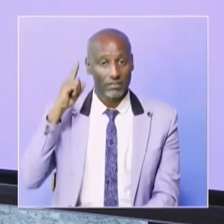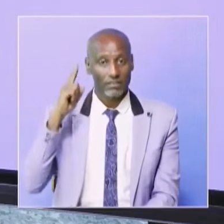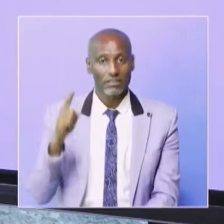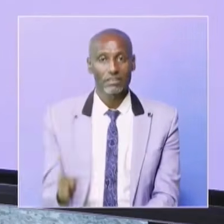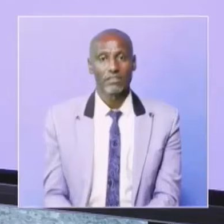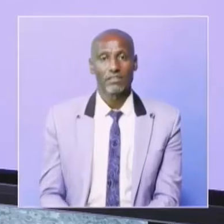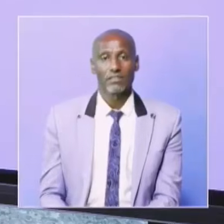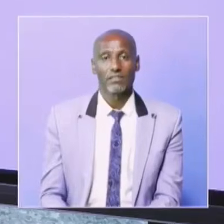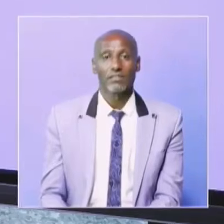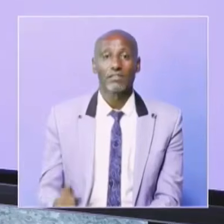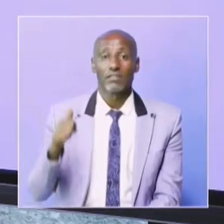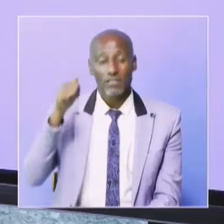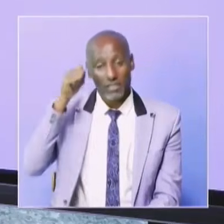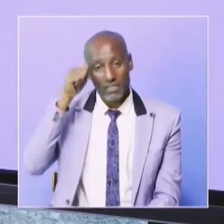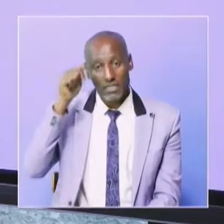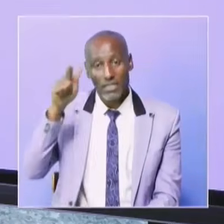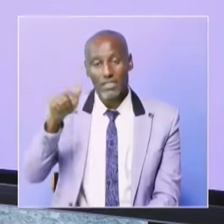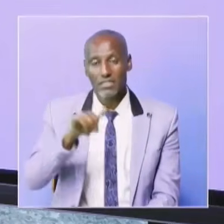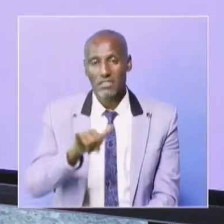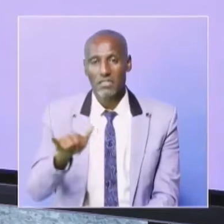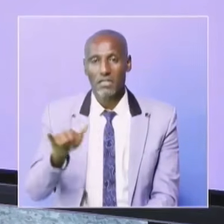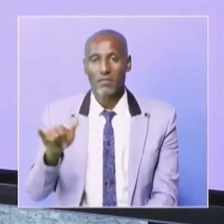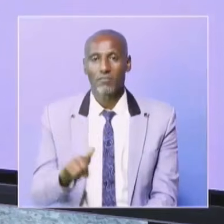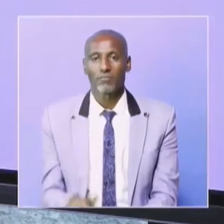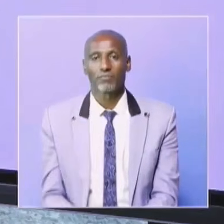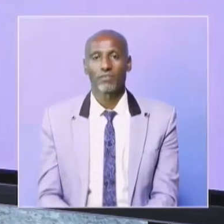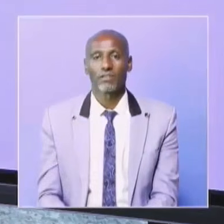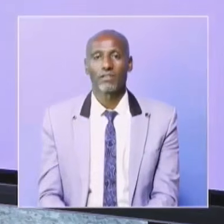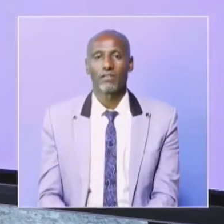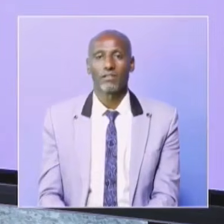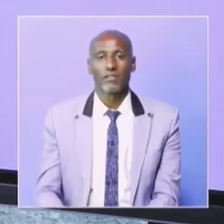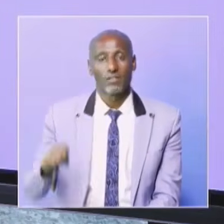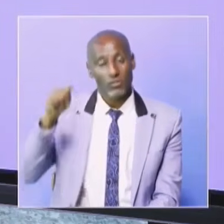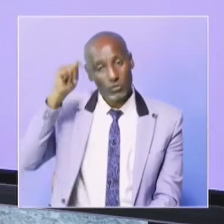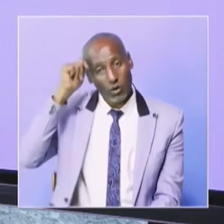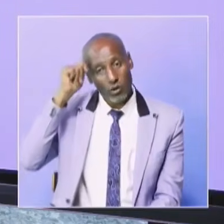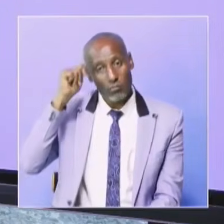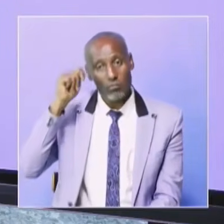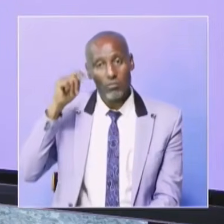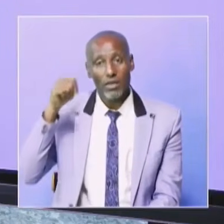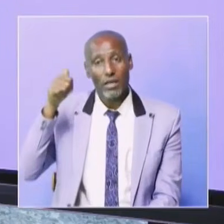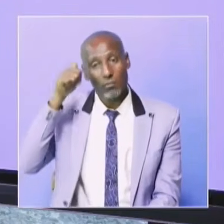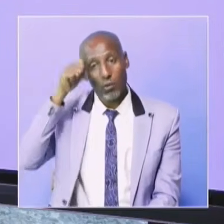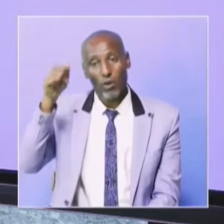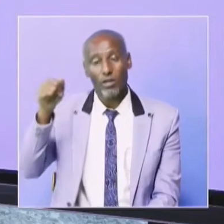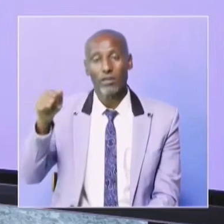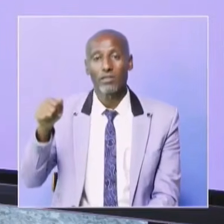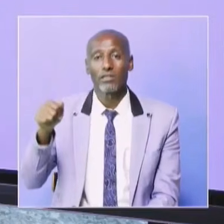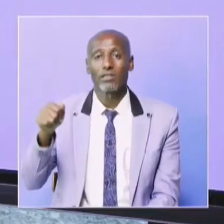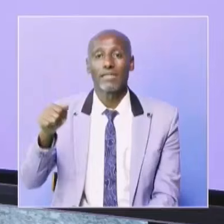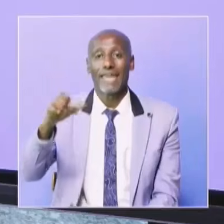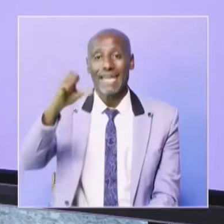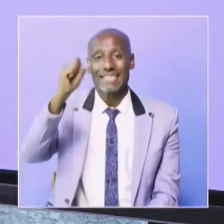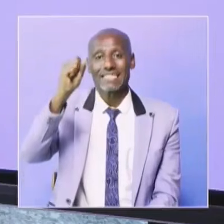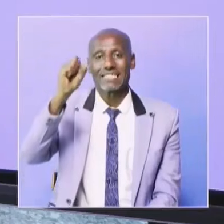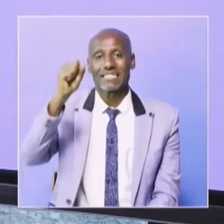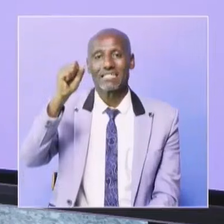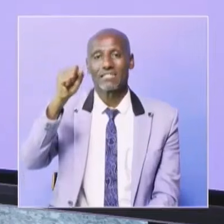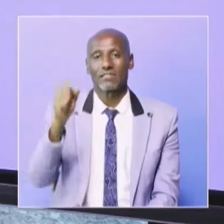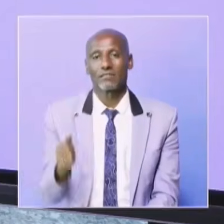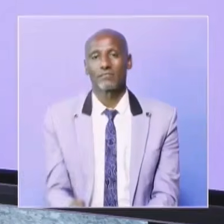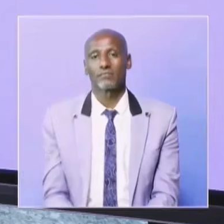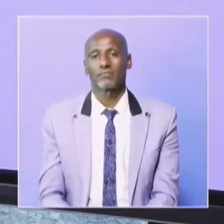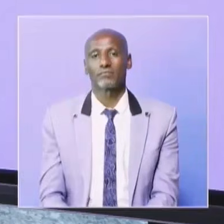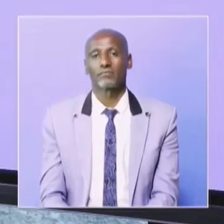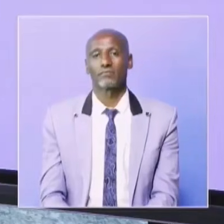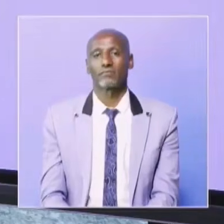The same is true with he. Look at here. Tom, a boy. So our verb needs to add what? S.